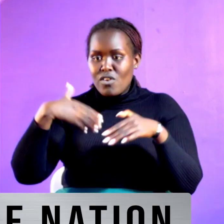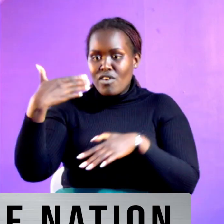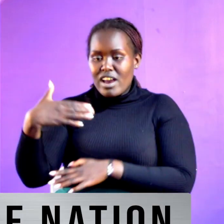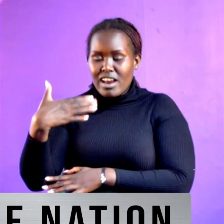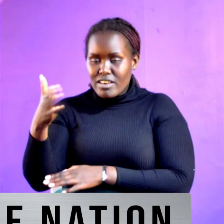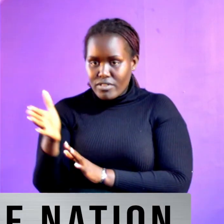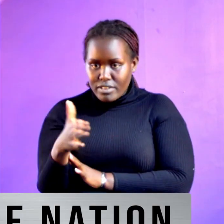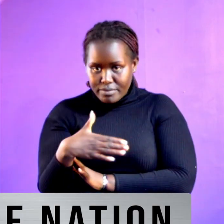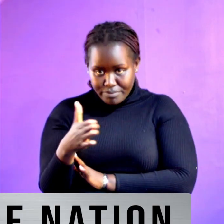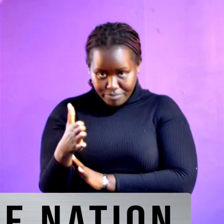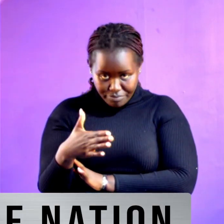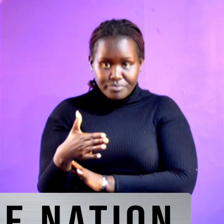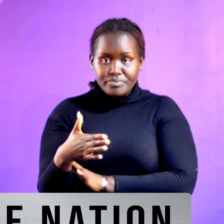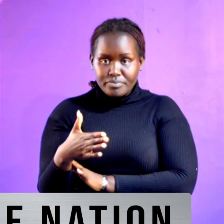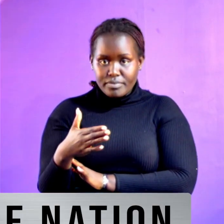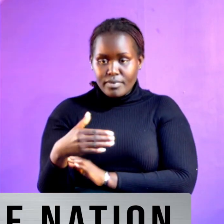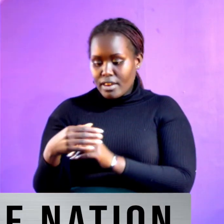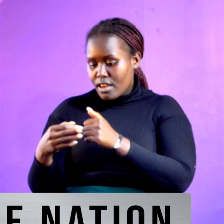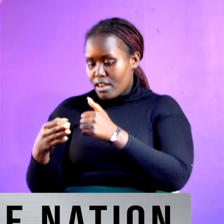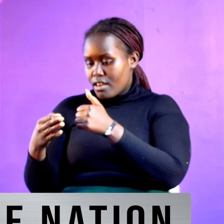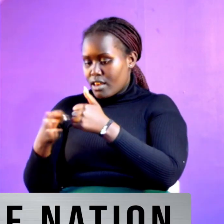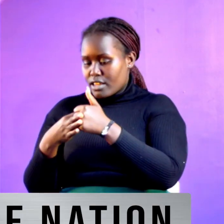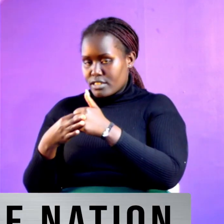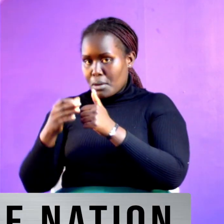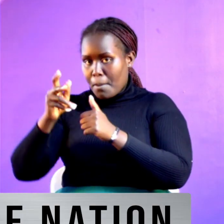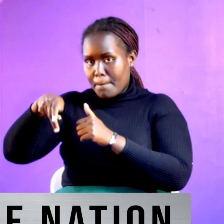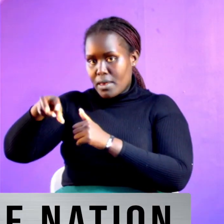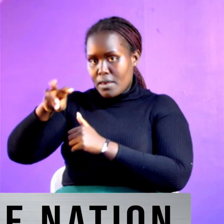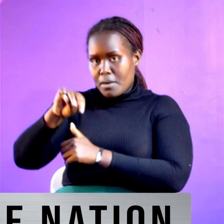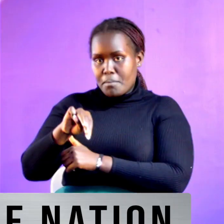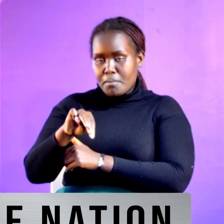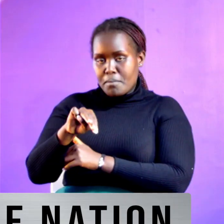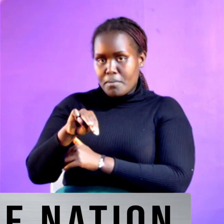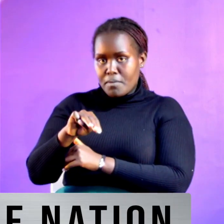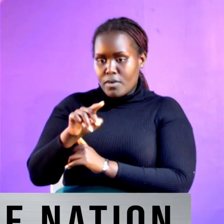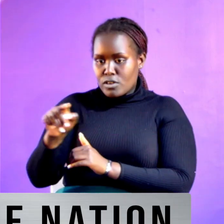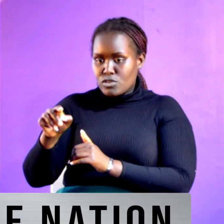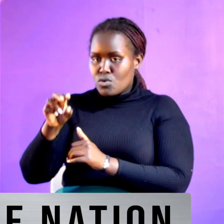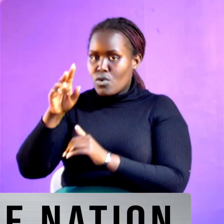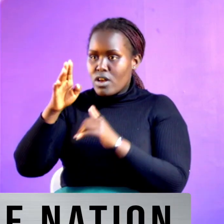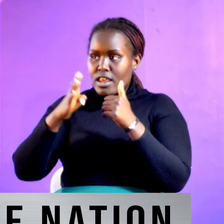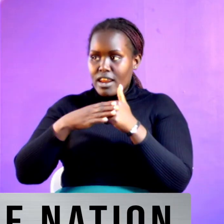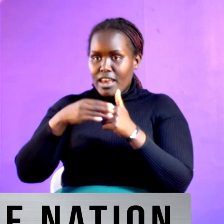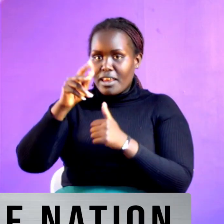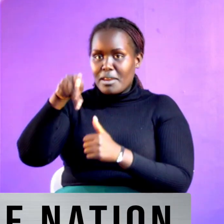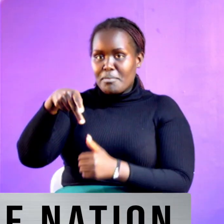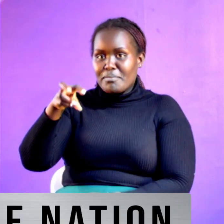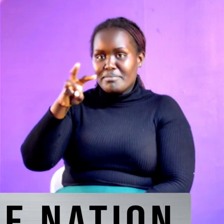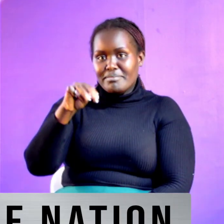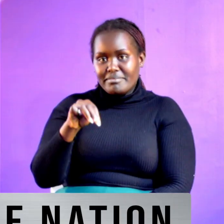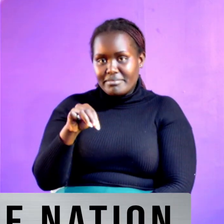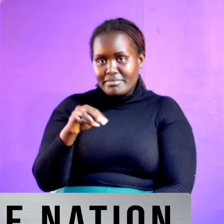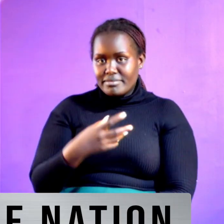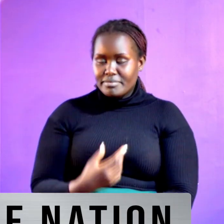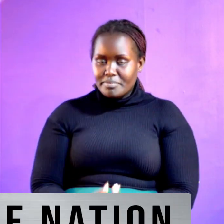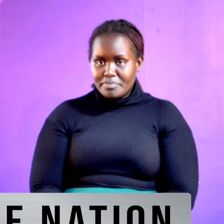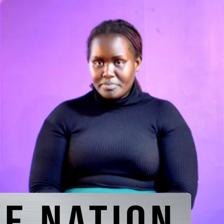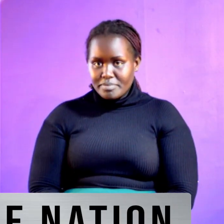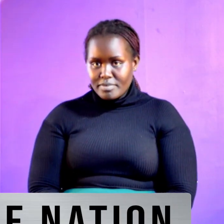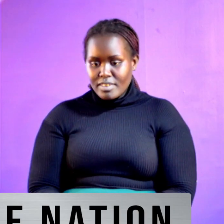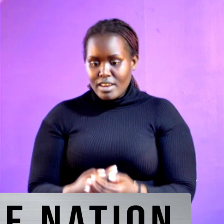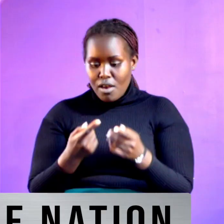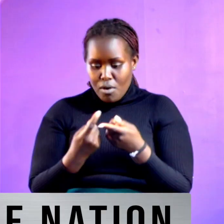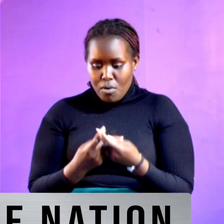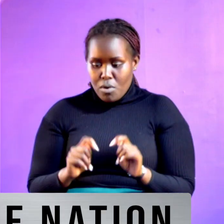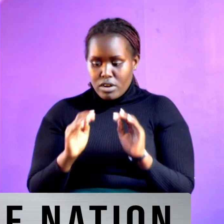every Thursday, 8 p.m. to 9 p.m. thereabout. We try